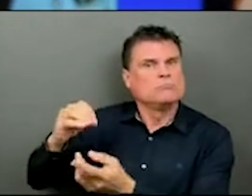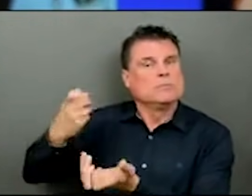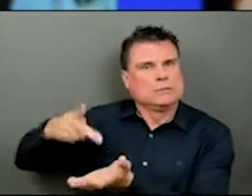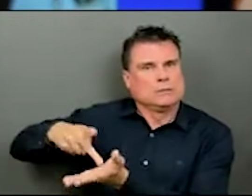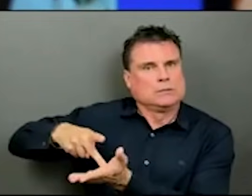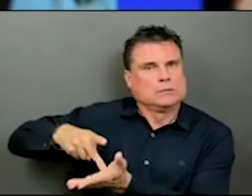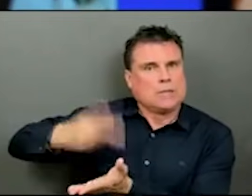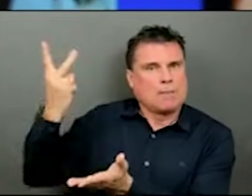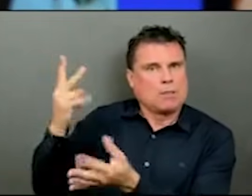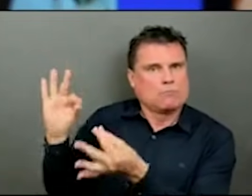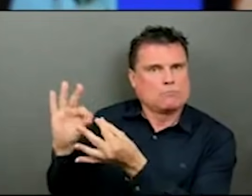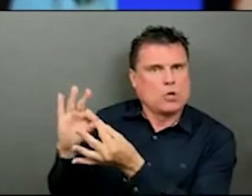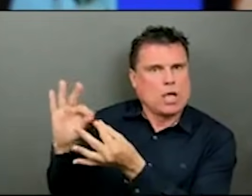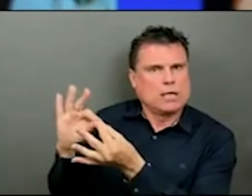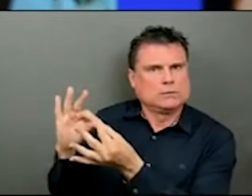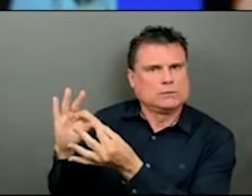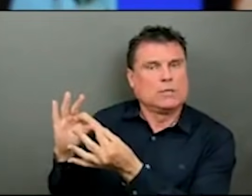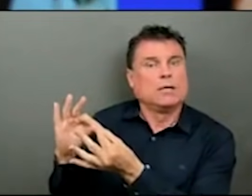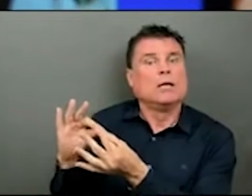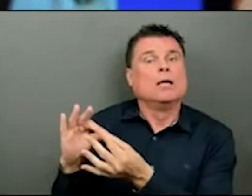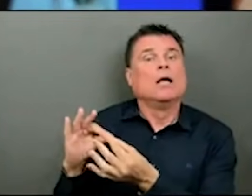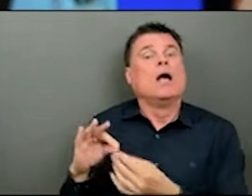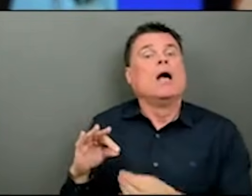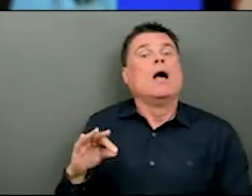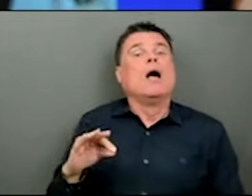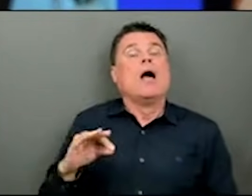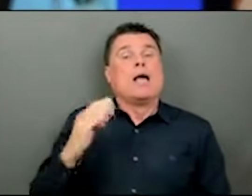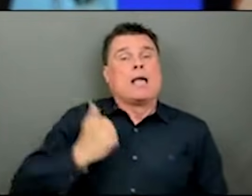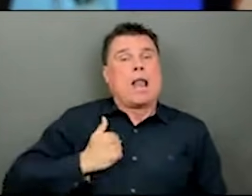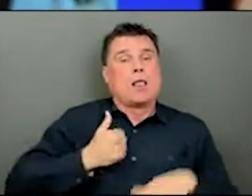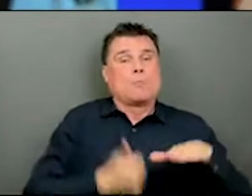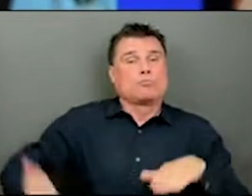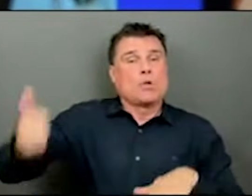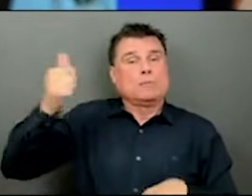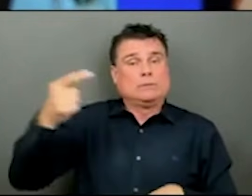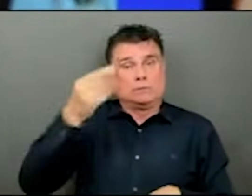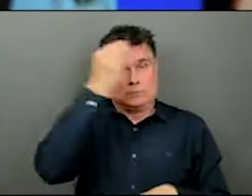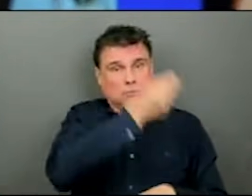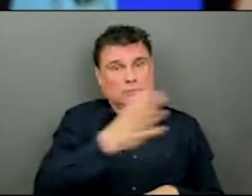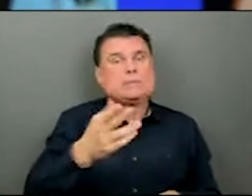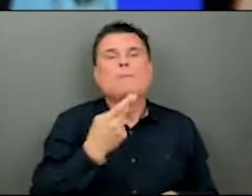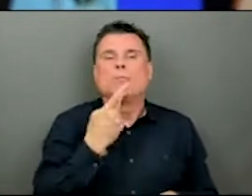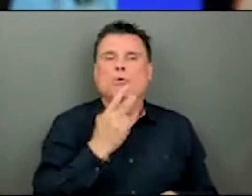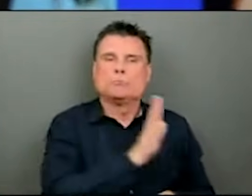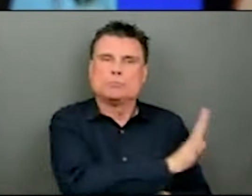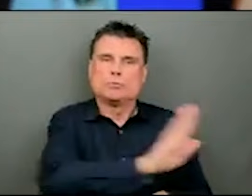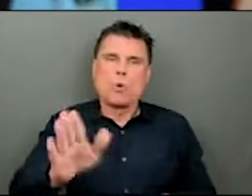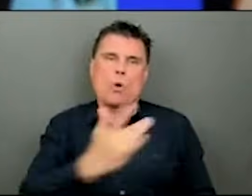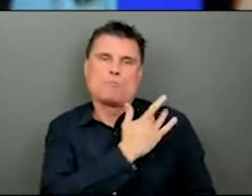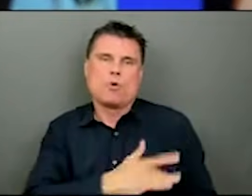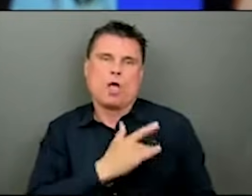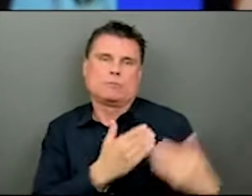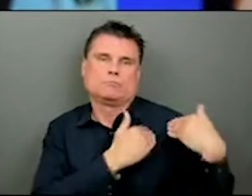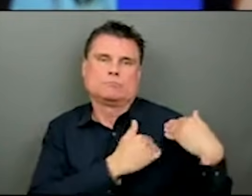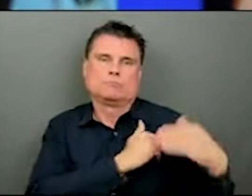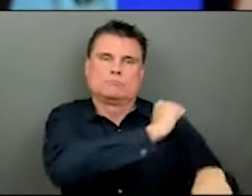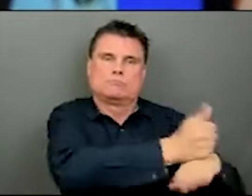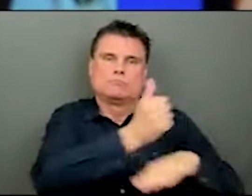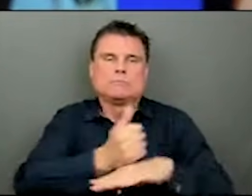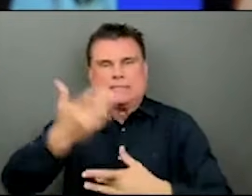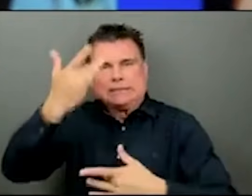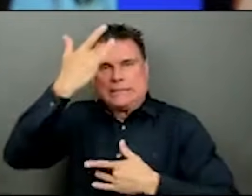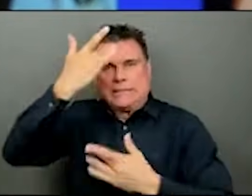The Prime Minister today suggesting he would like to see provinces implement their own programs through